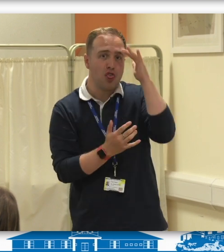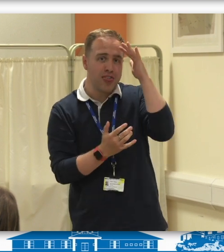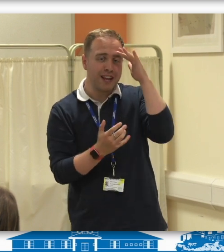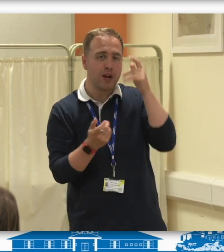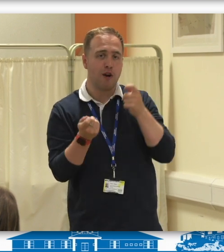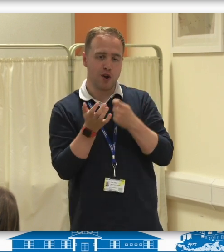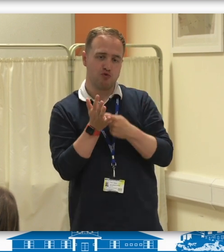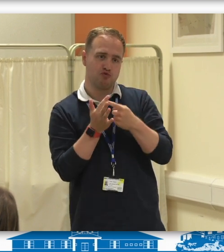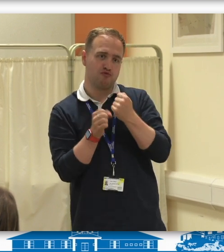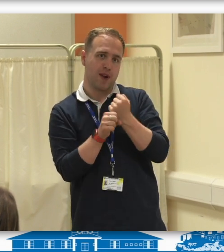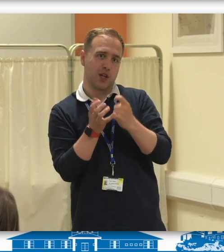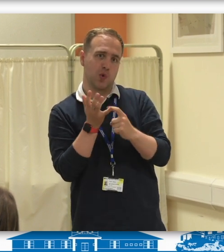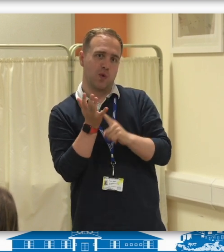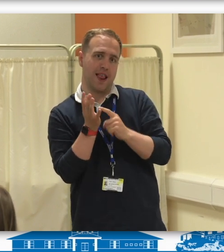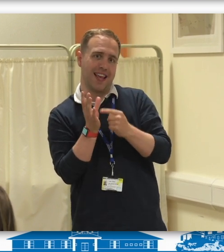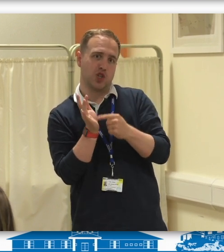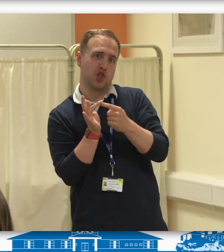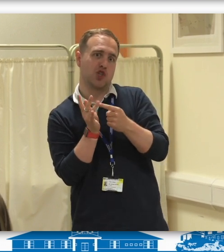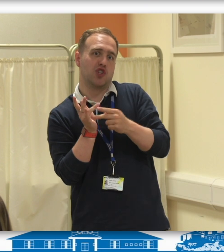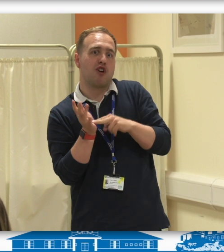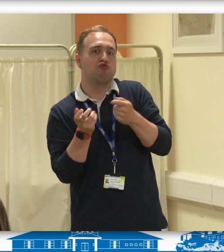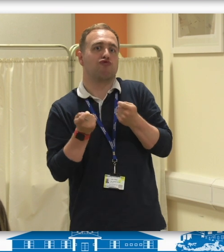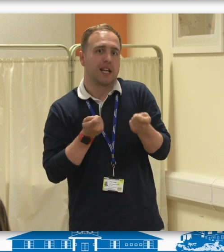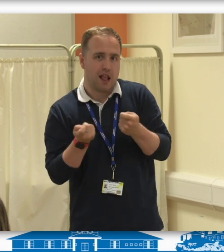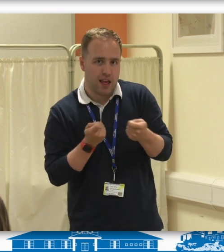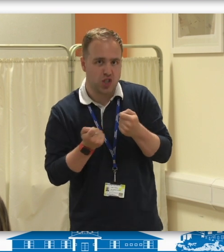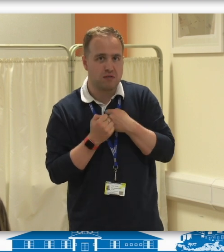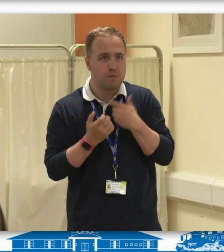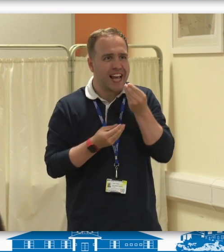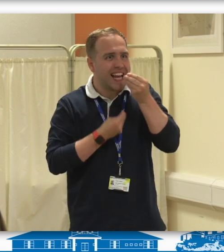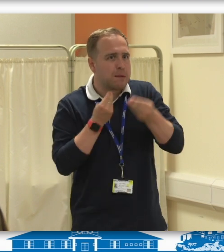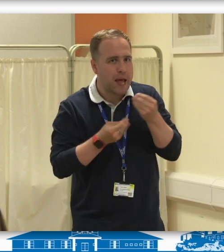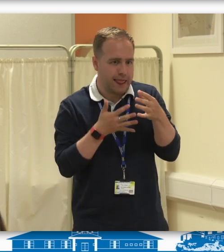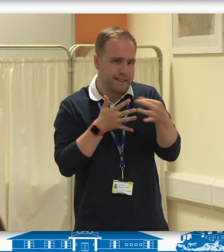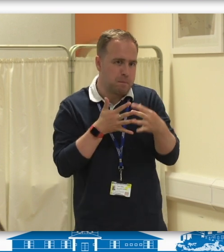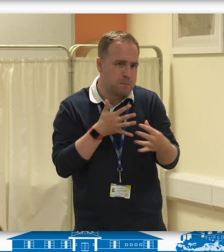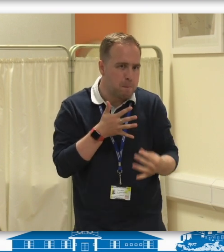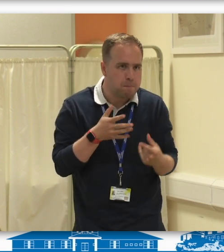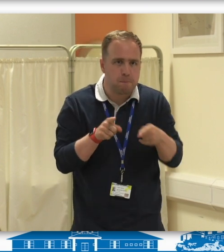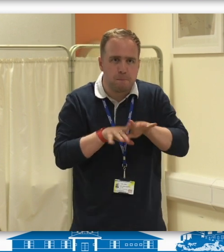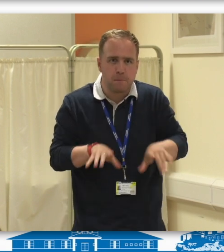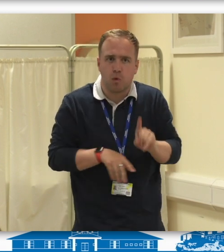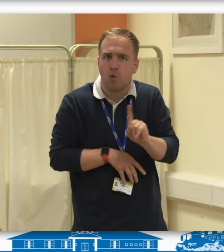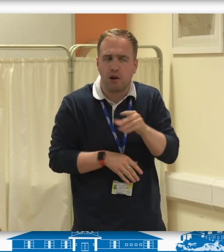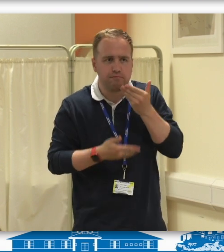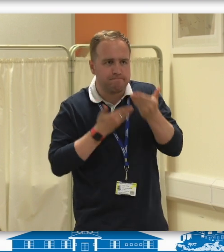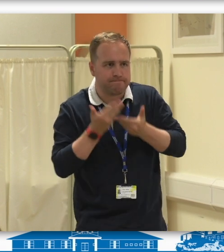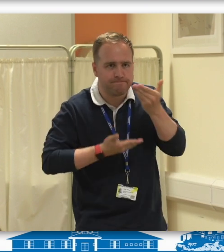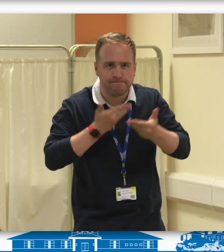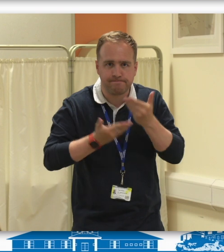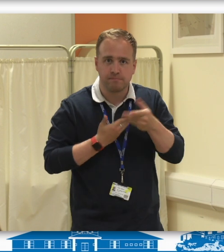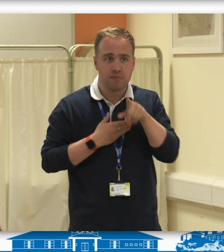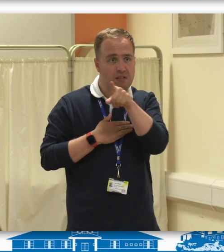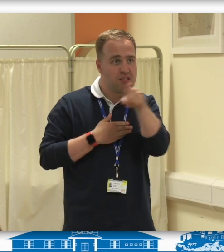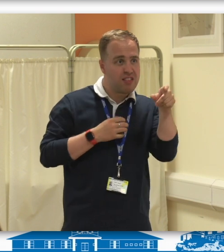Regulation, which helps to explain some of the array of symptoms that we see within this condition. It discusses where the